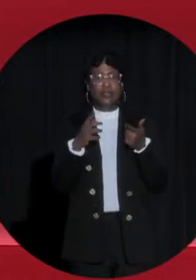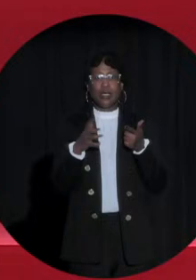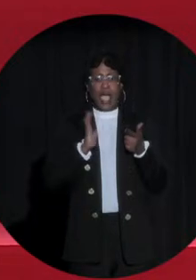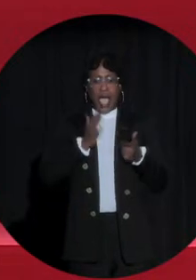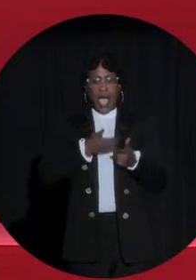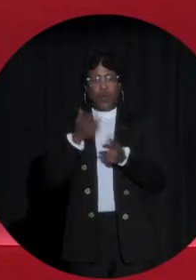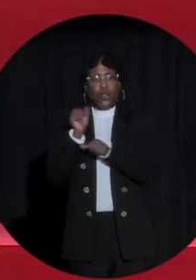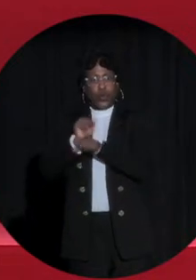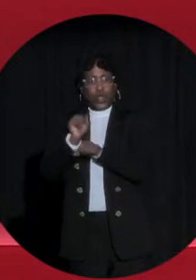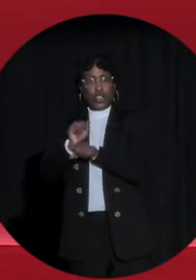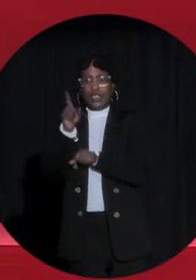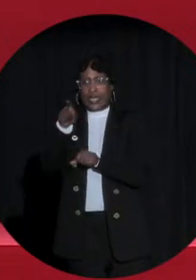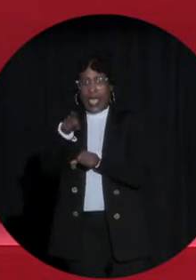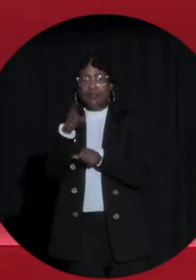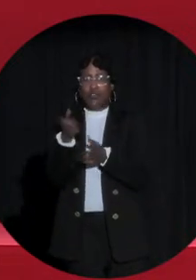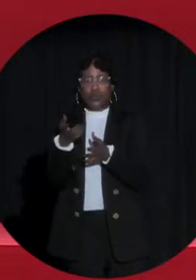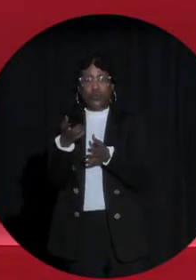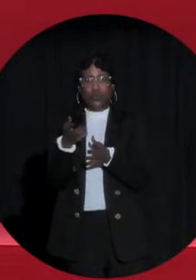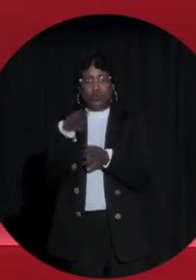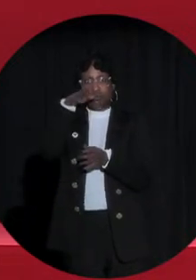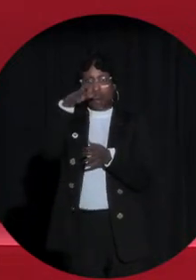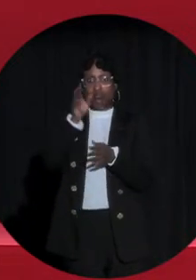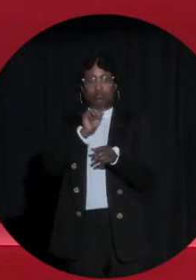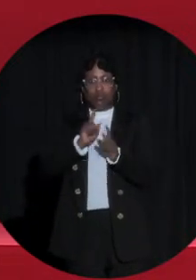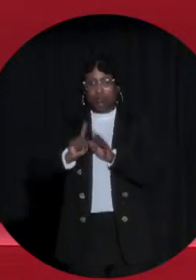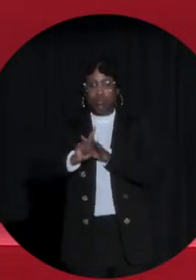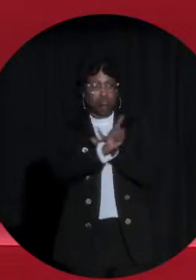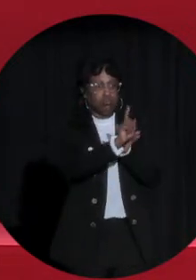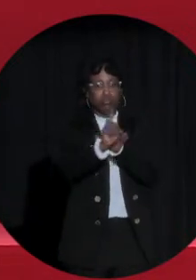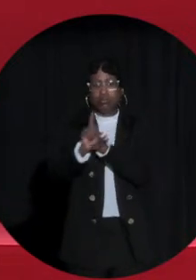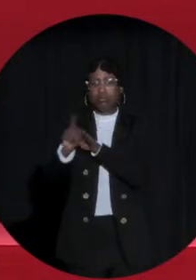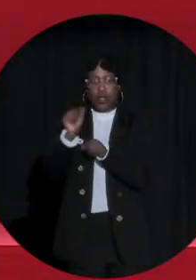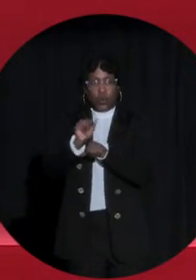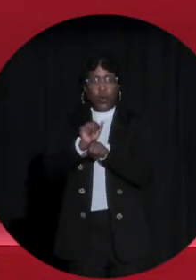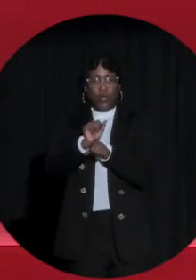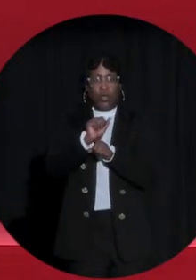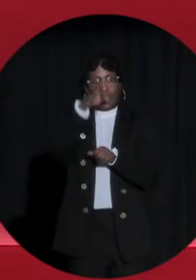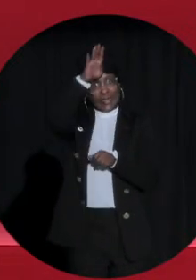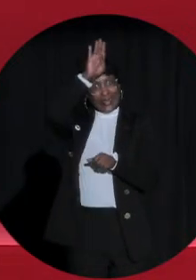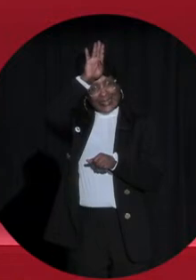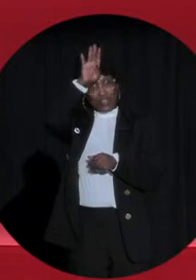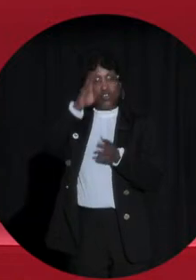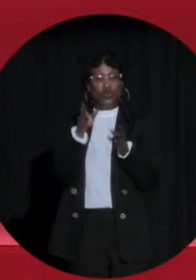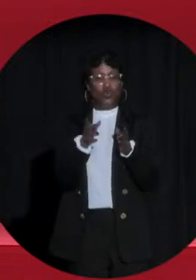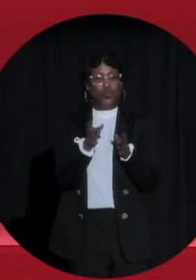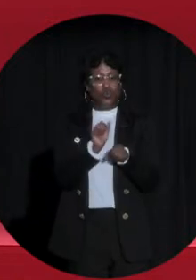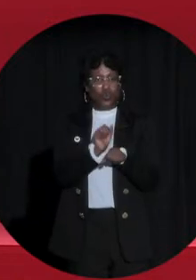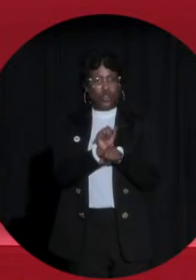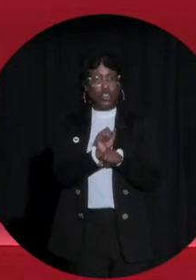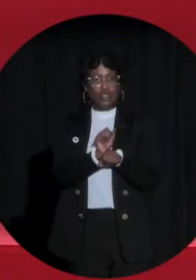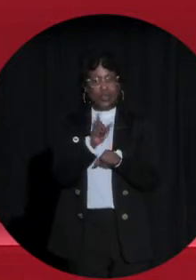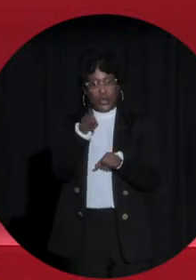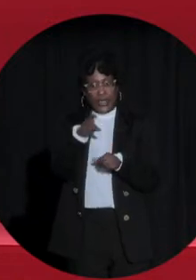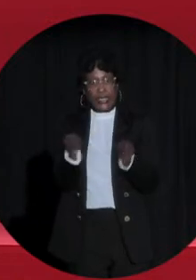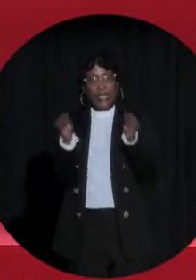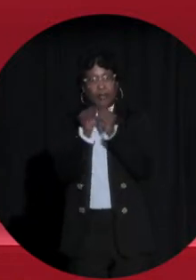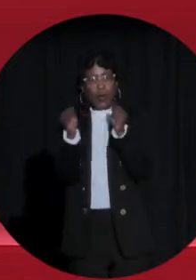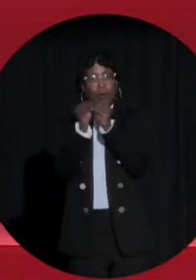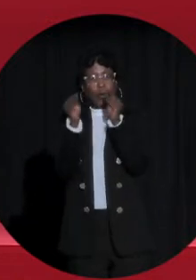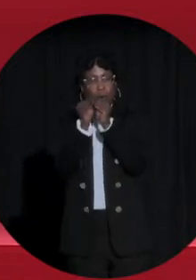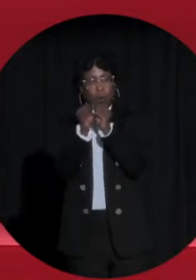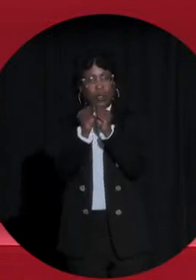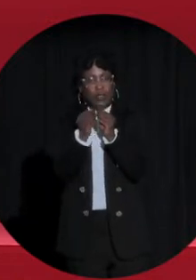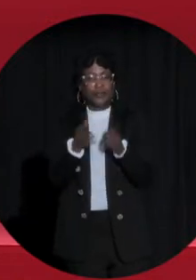beginning, the highest infection rate in the state. From the beginning, I spoke to the deep well of